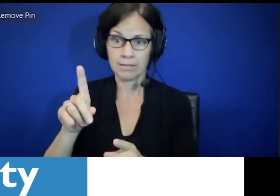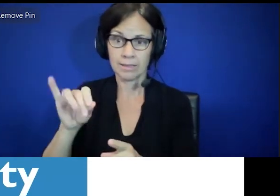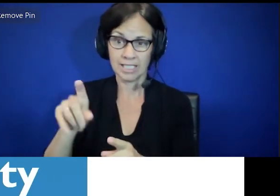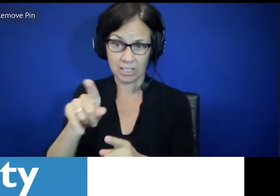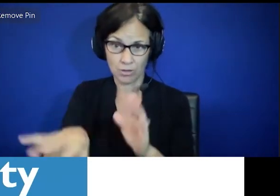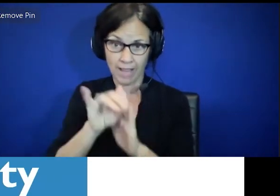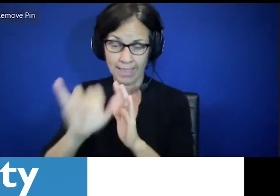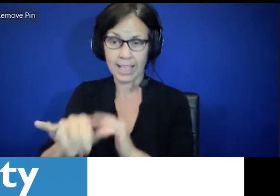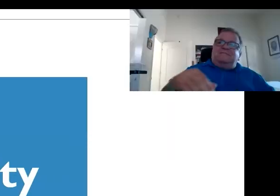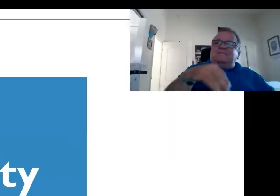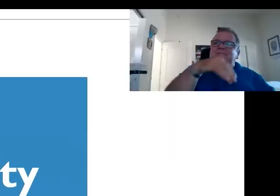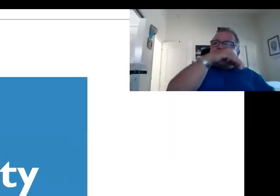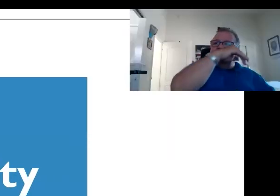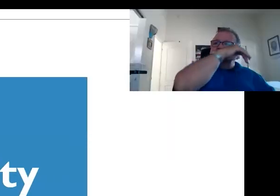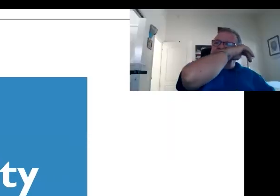find that at all?